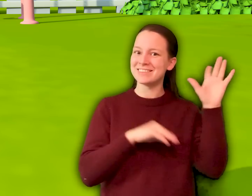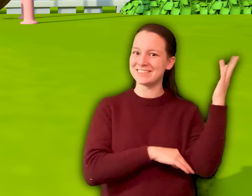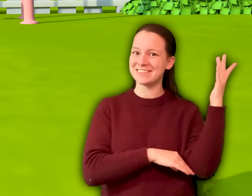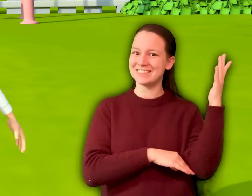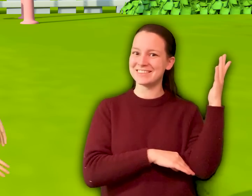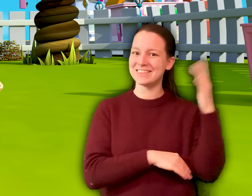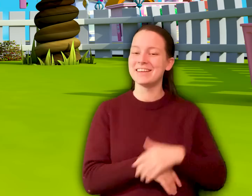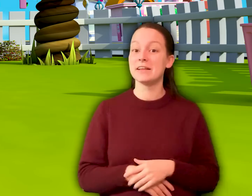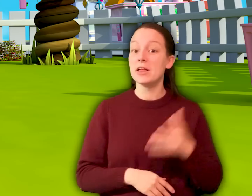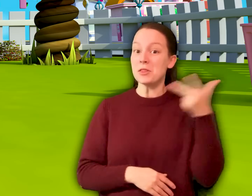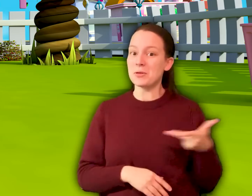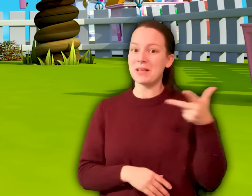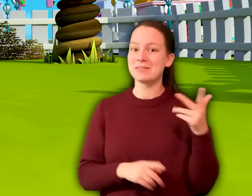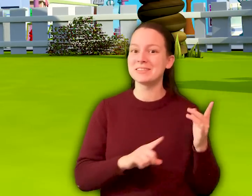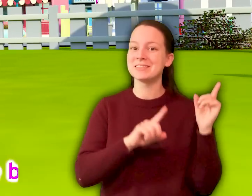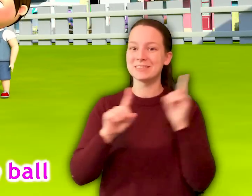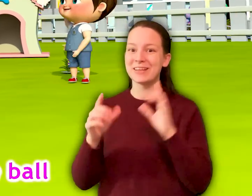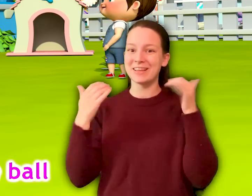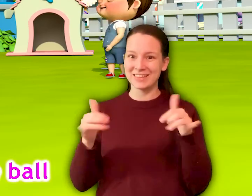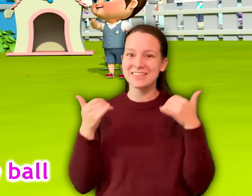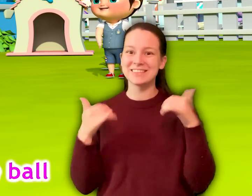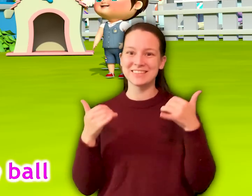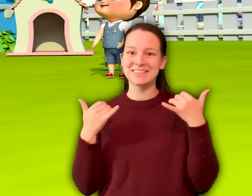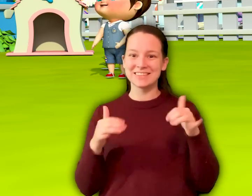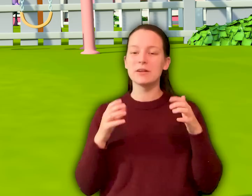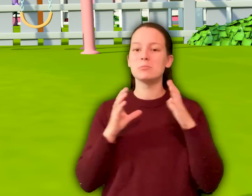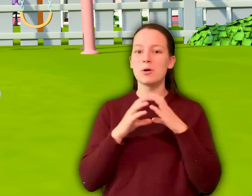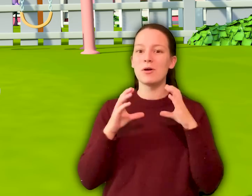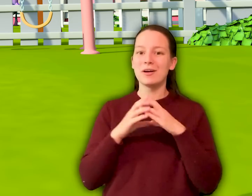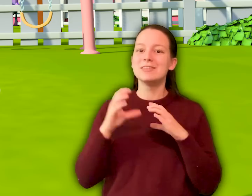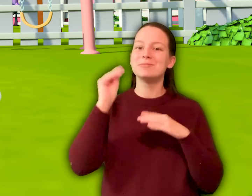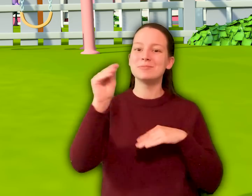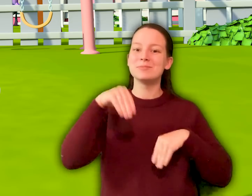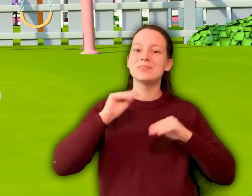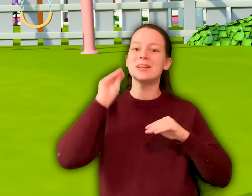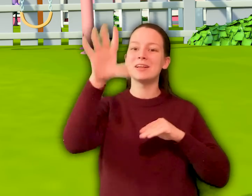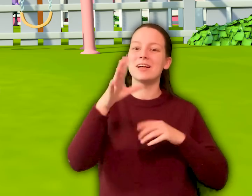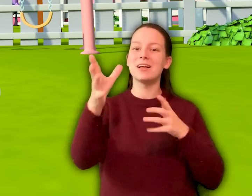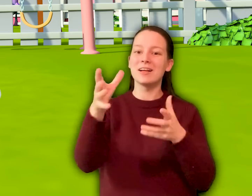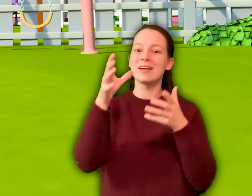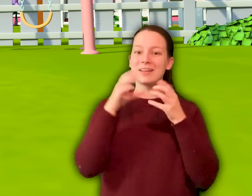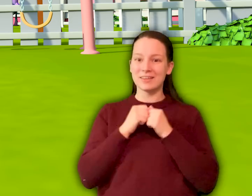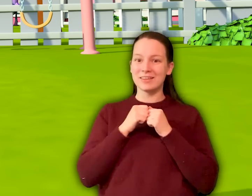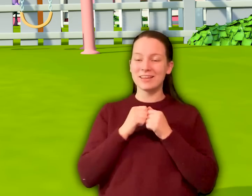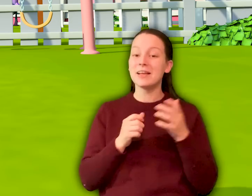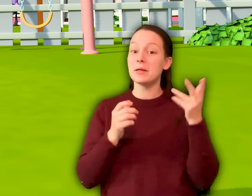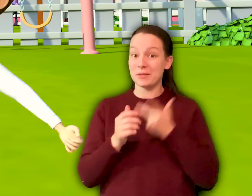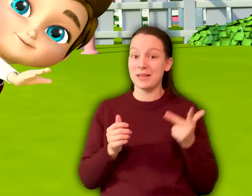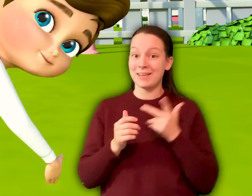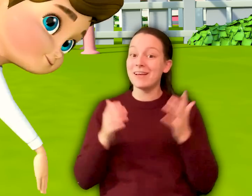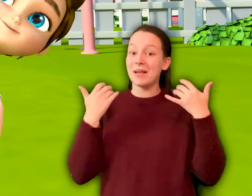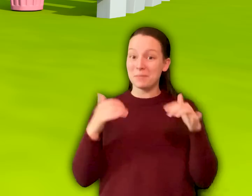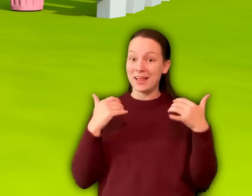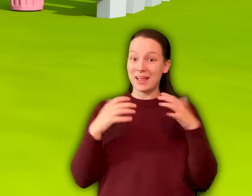tree we all then played together with the ball with the ball with the ball we